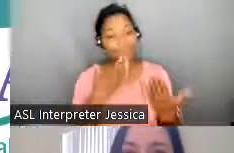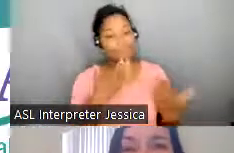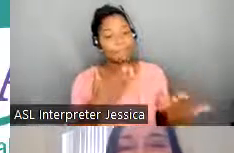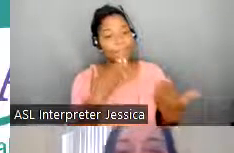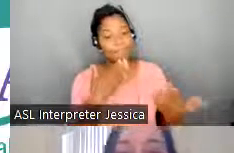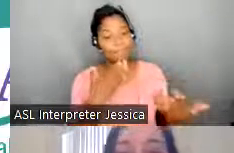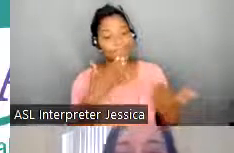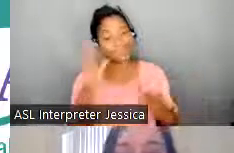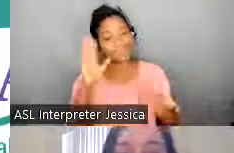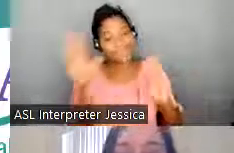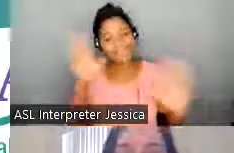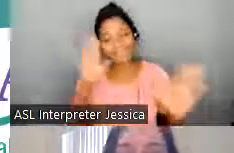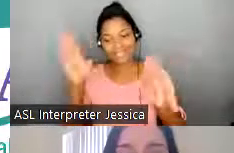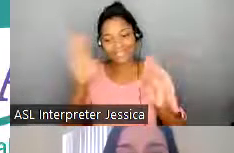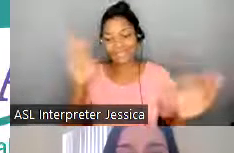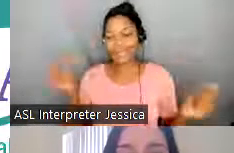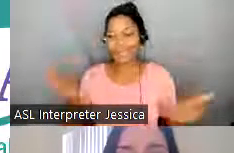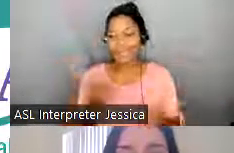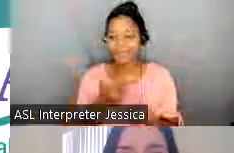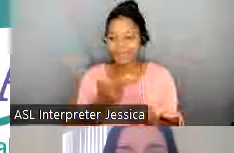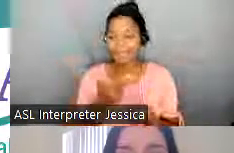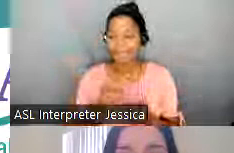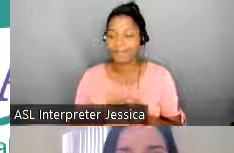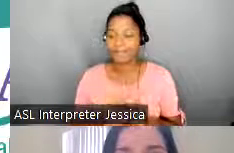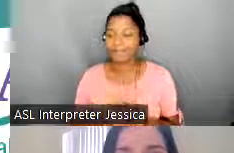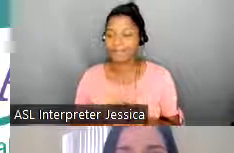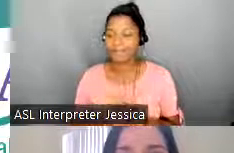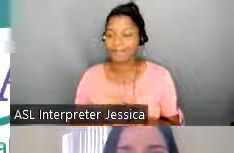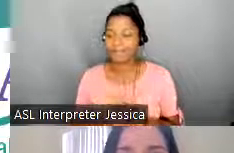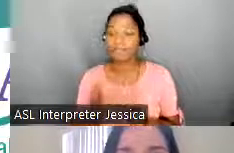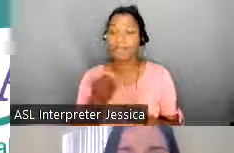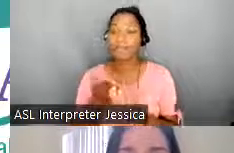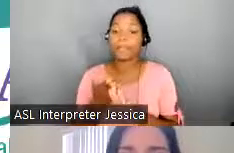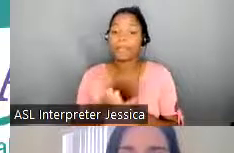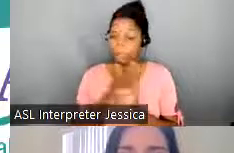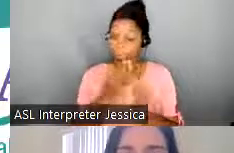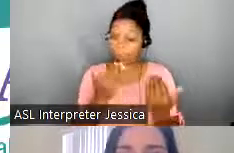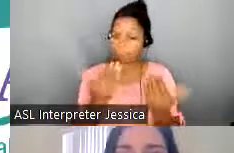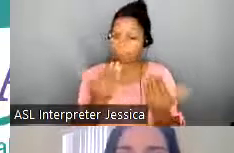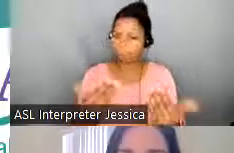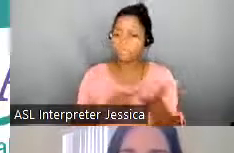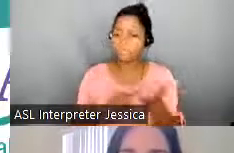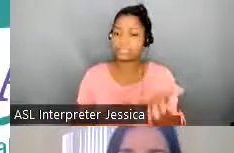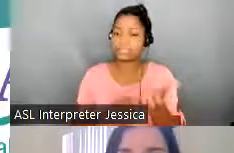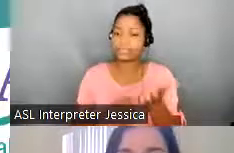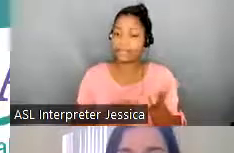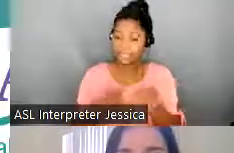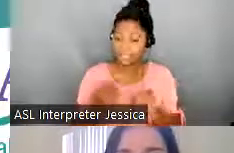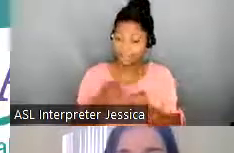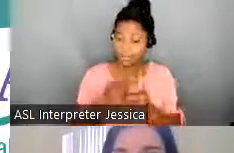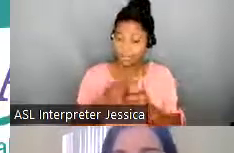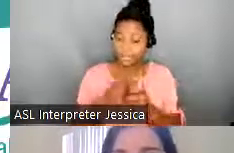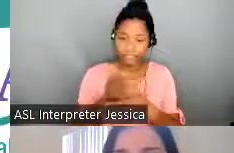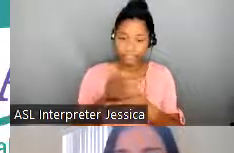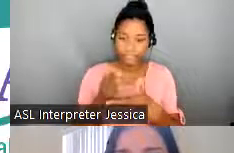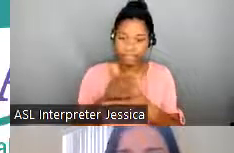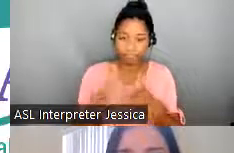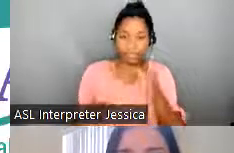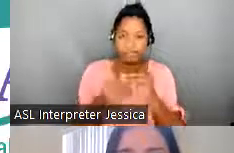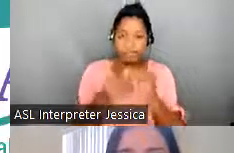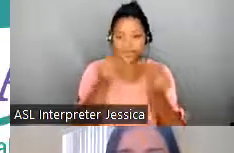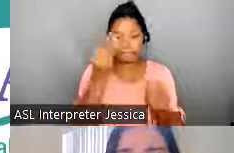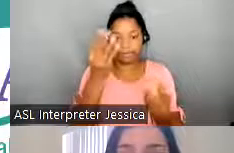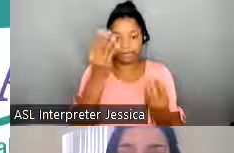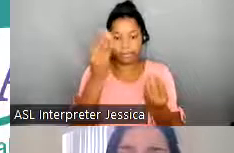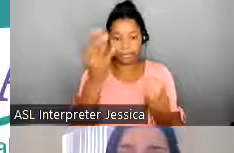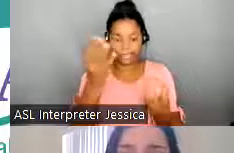And hi, everyone. So before I move into some of our tools, I wanted to first share some additional information about Engaged